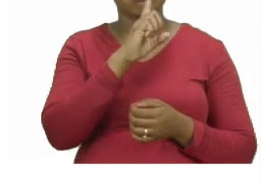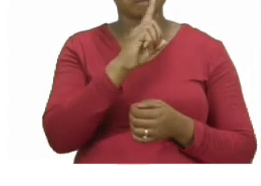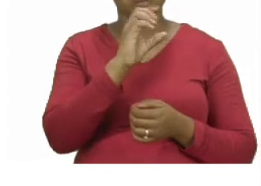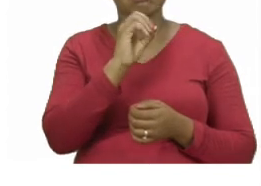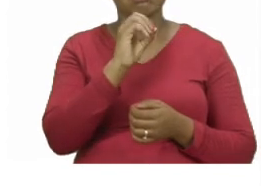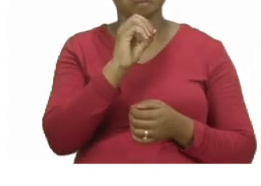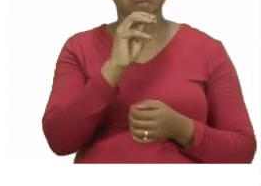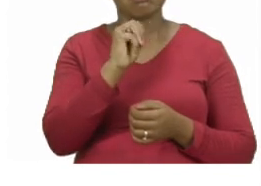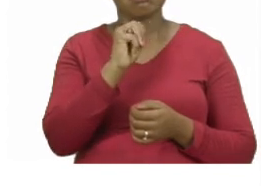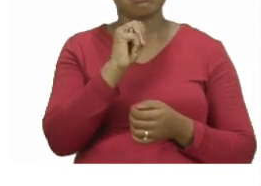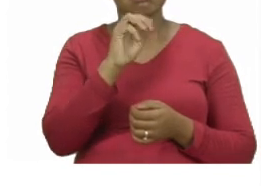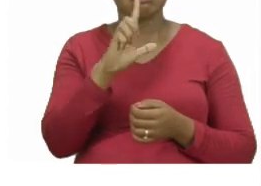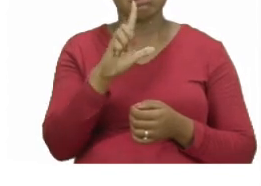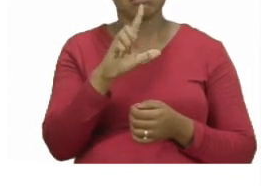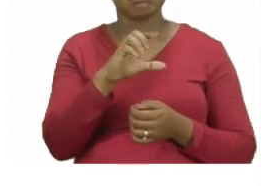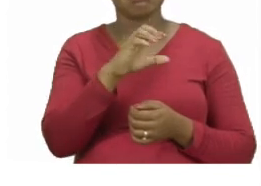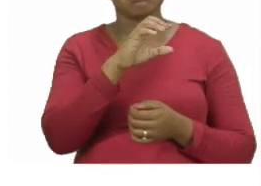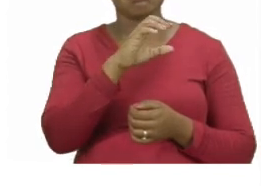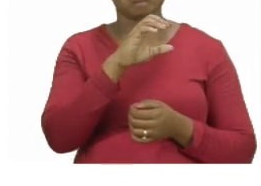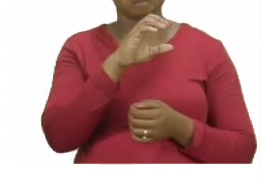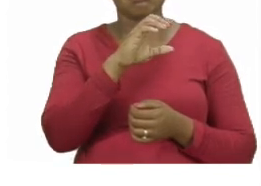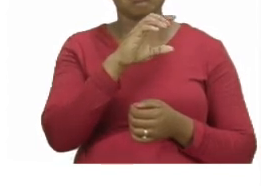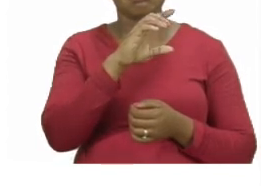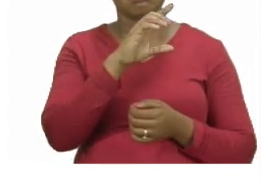100 milliliters. D,